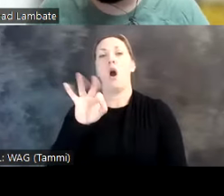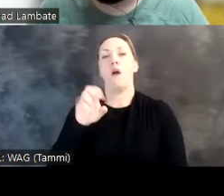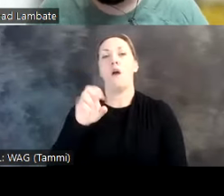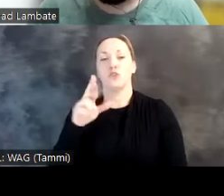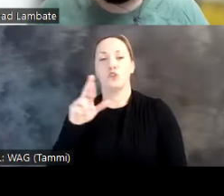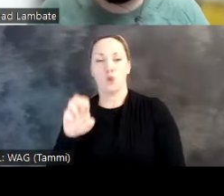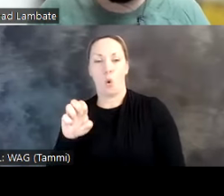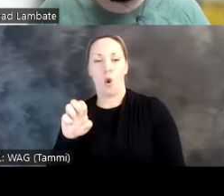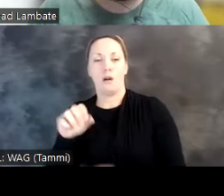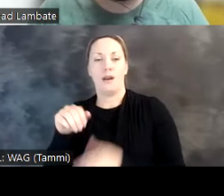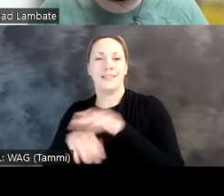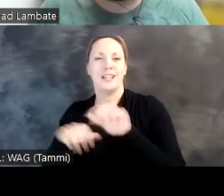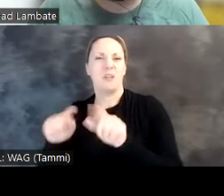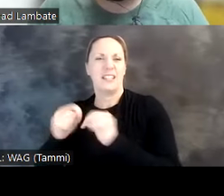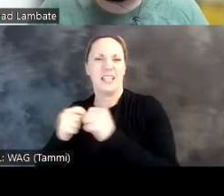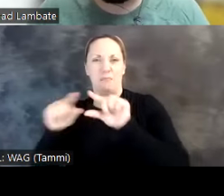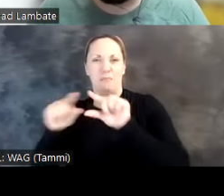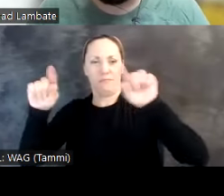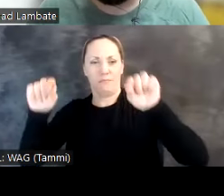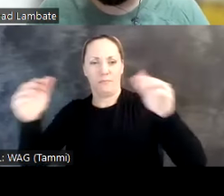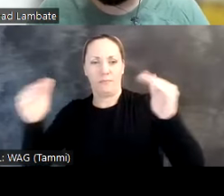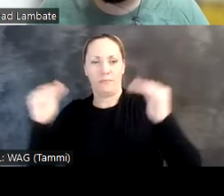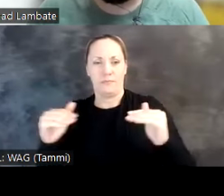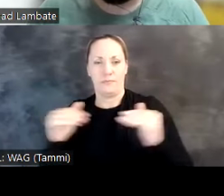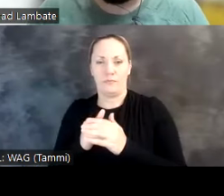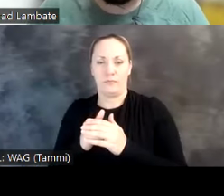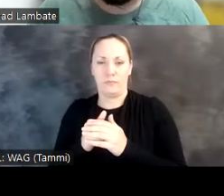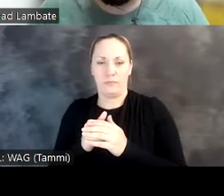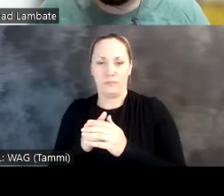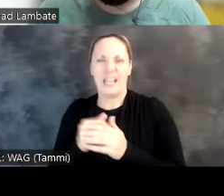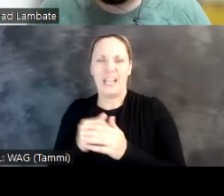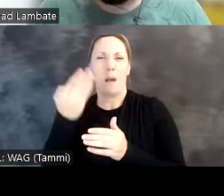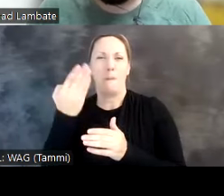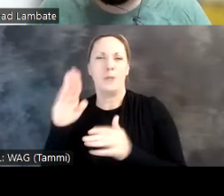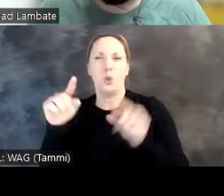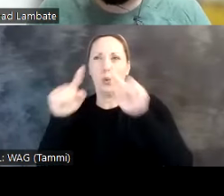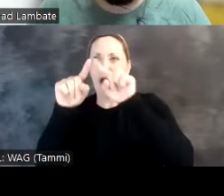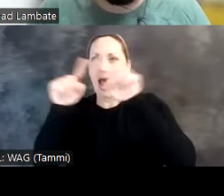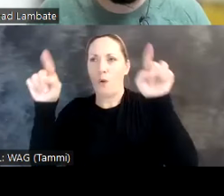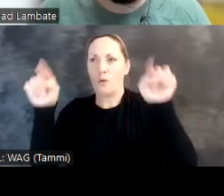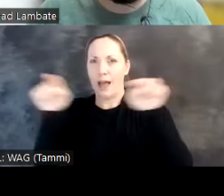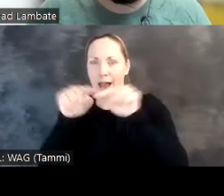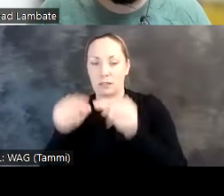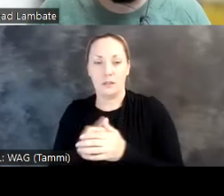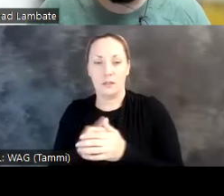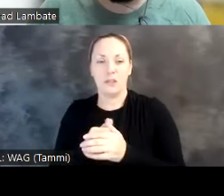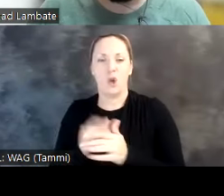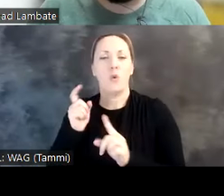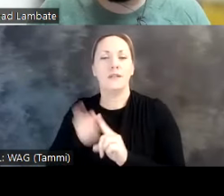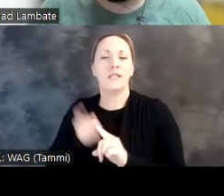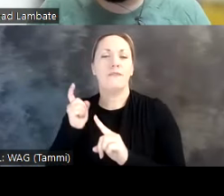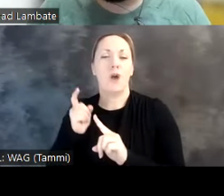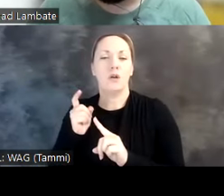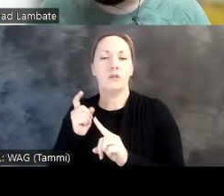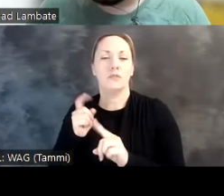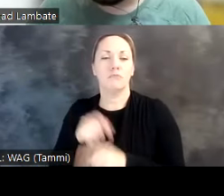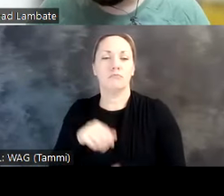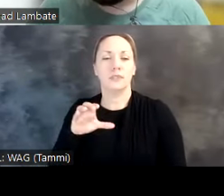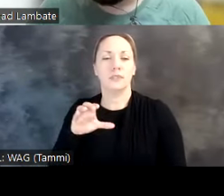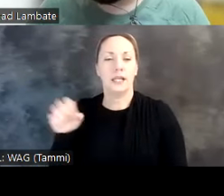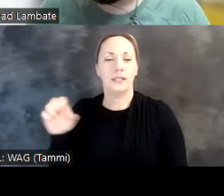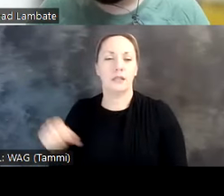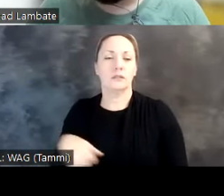with a blue color solid blue outline. So the default, I'll say CSS